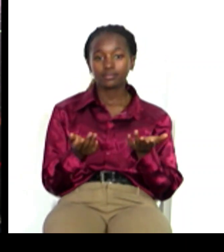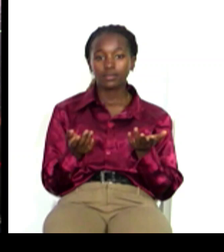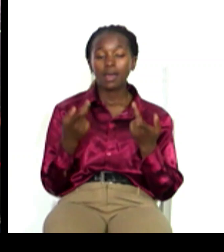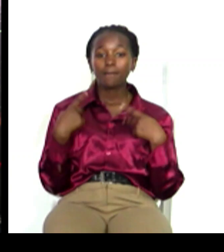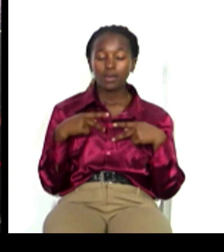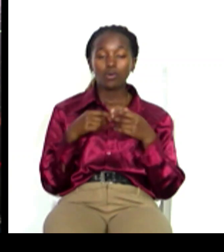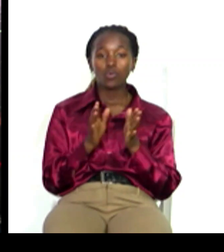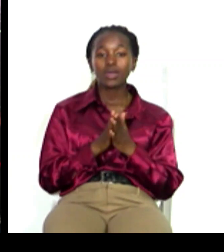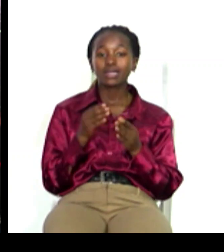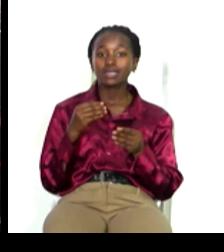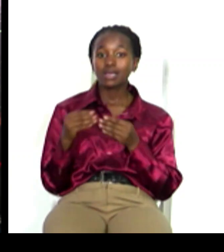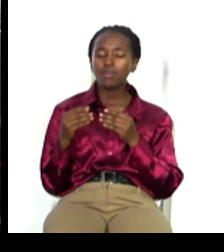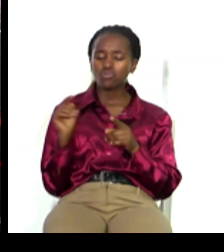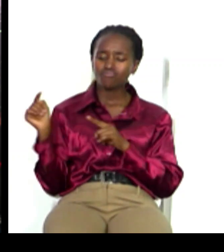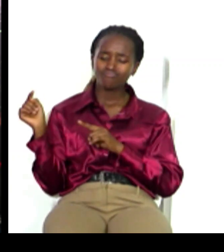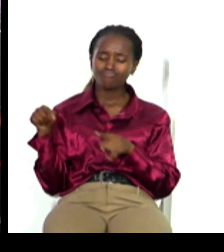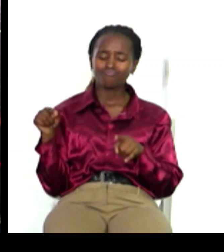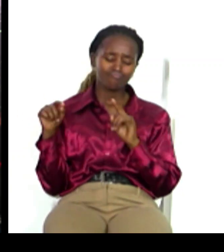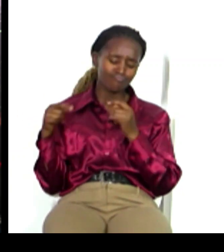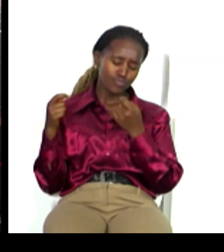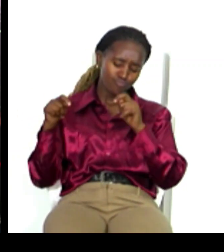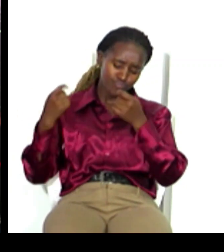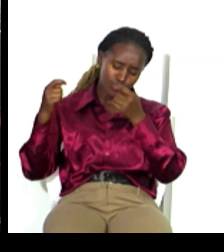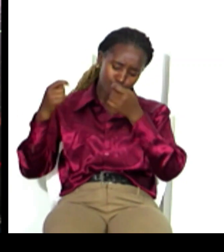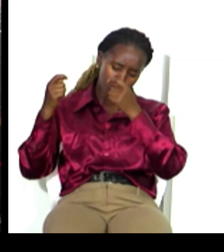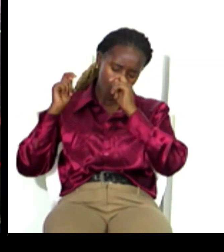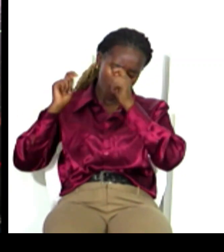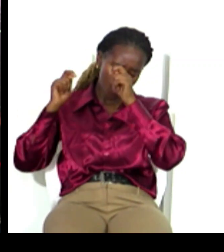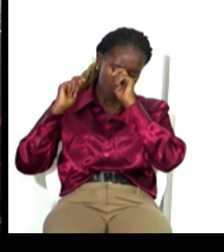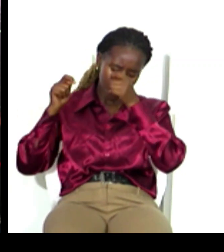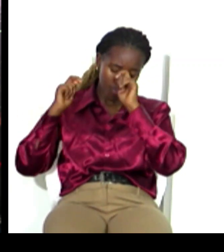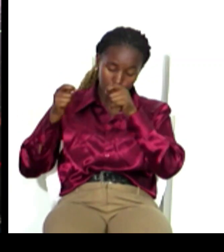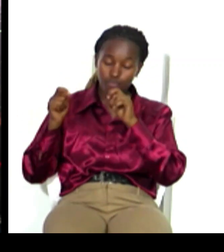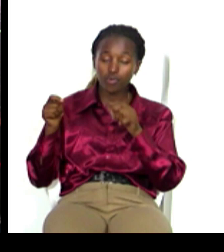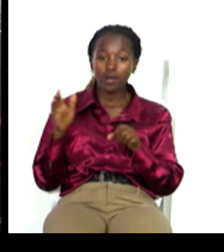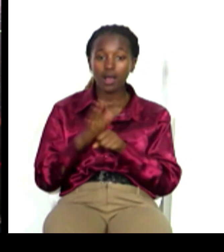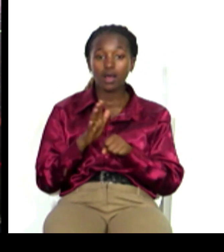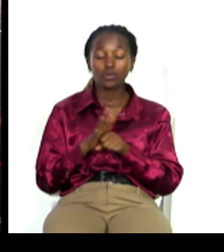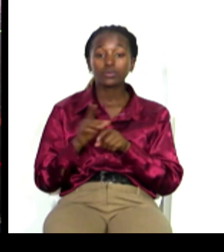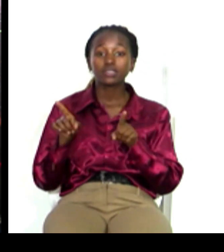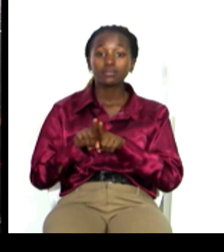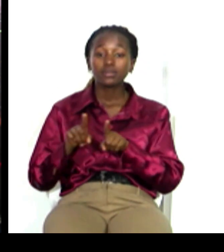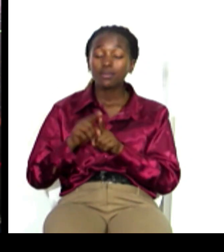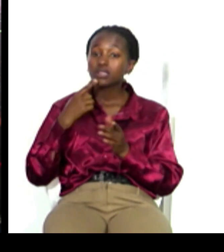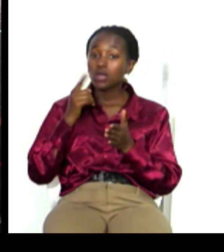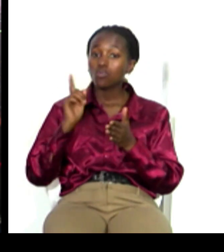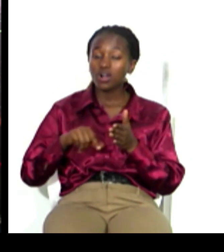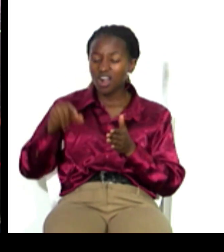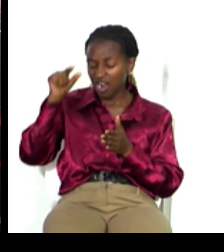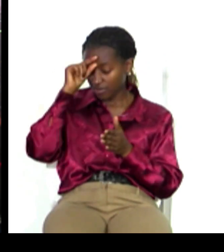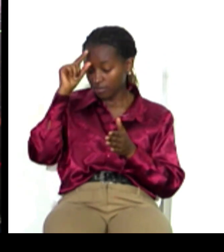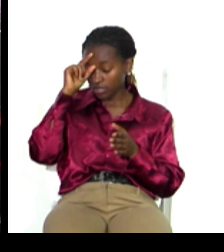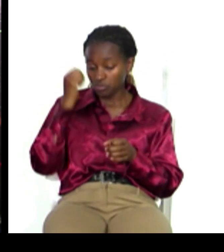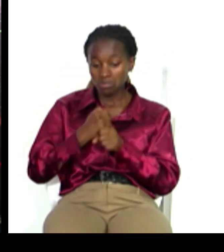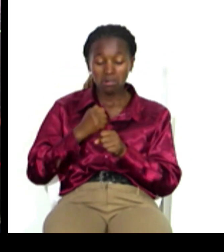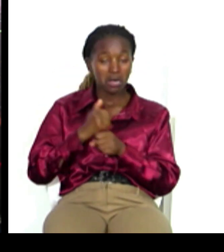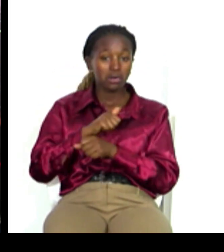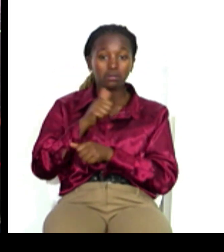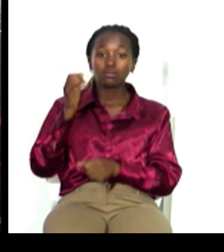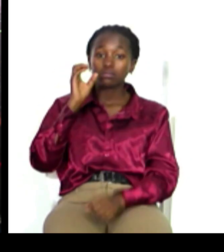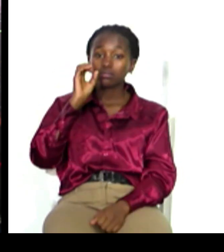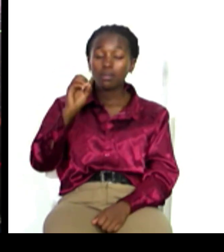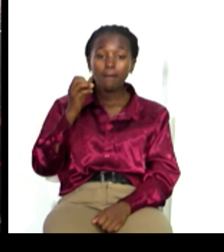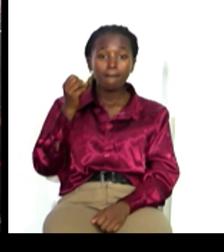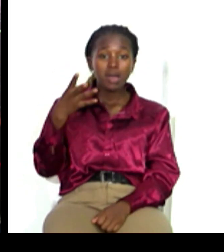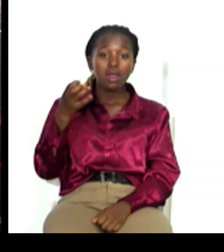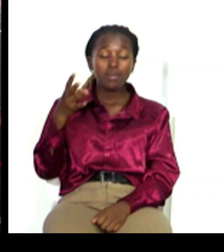with disability walienda wakaanza kusema that the government wafanyi vitu kwa nini. Sasa watu wenye wanakuwa nominated, most of